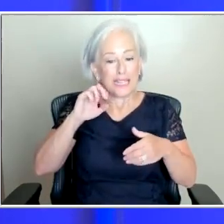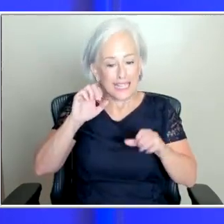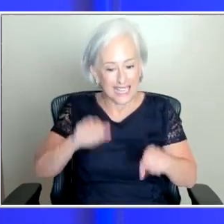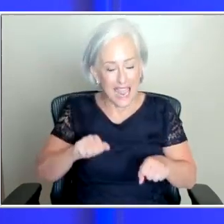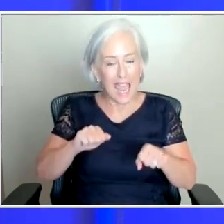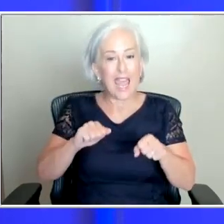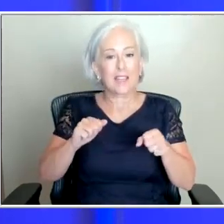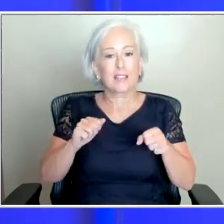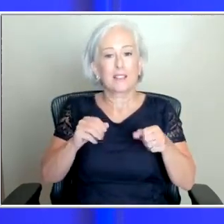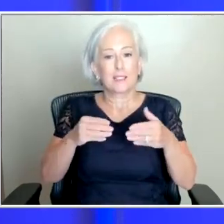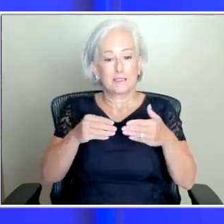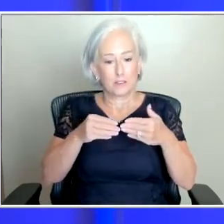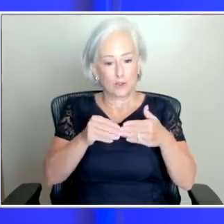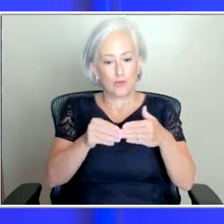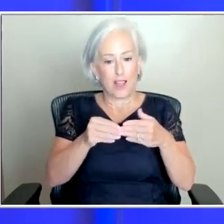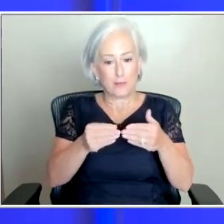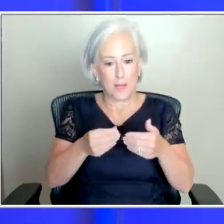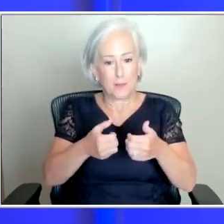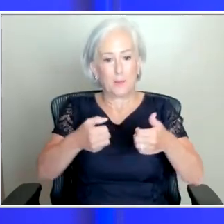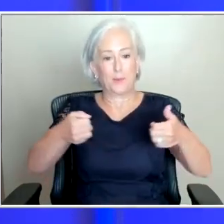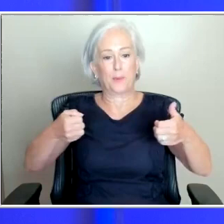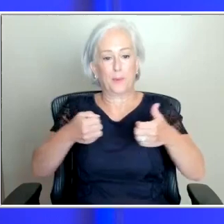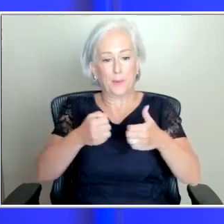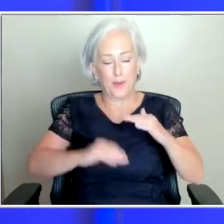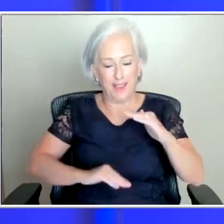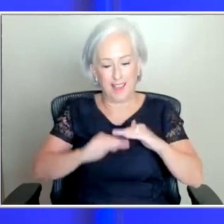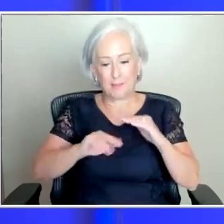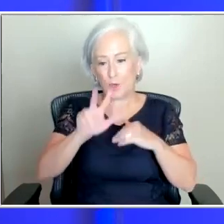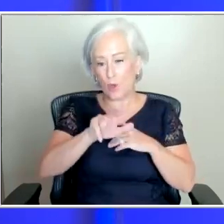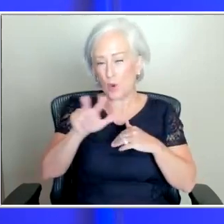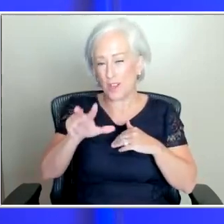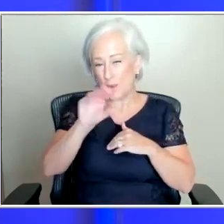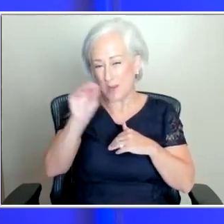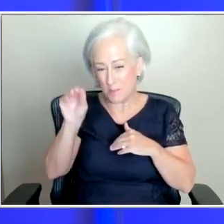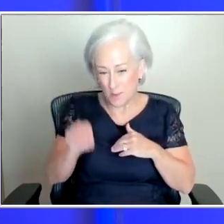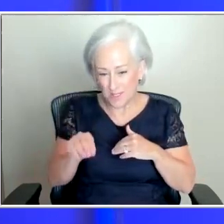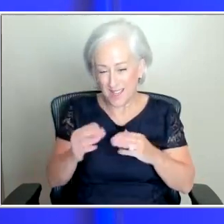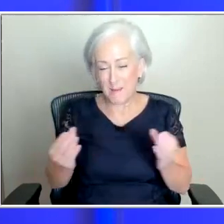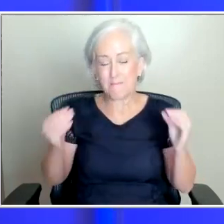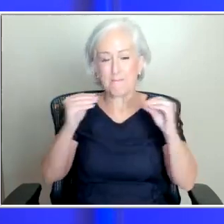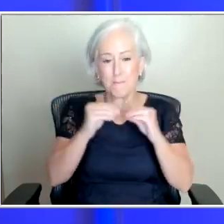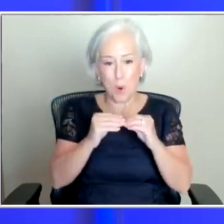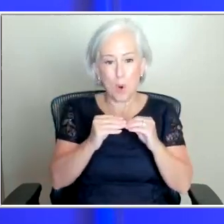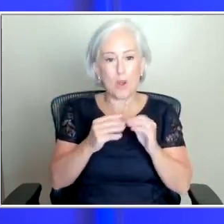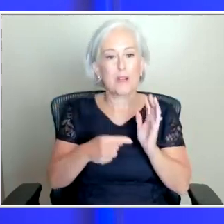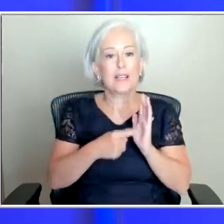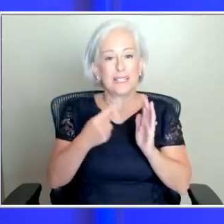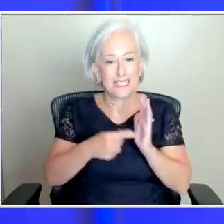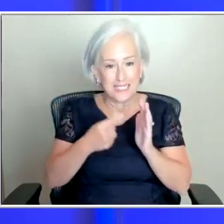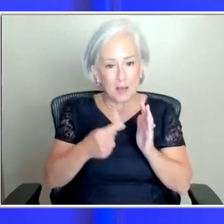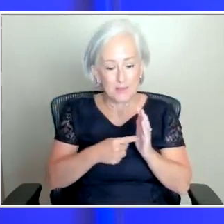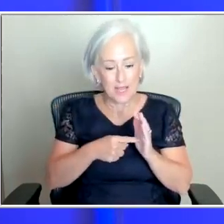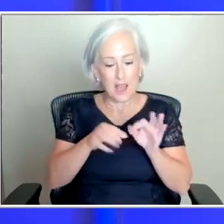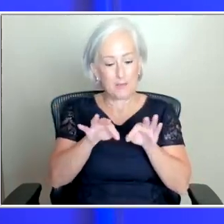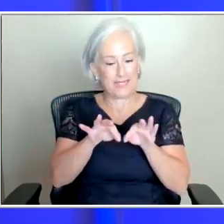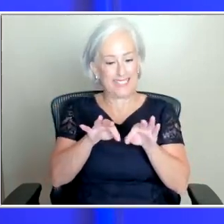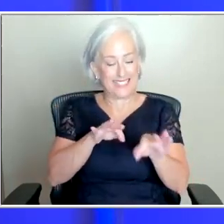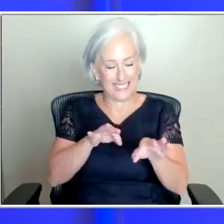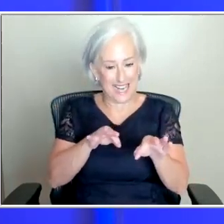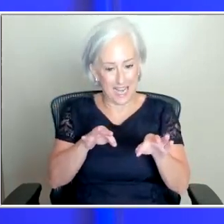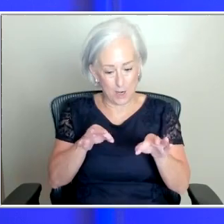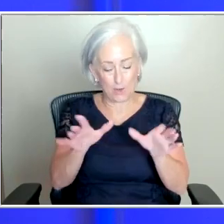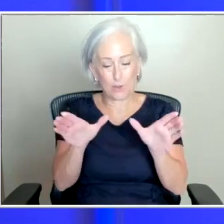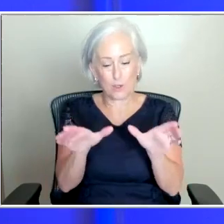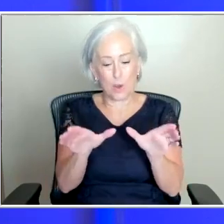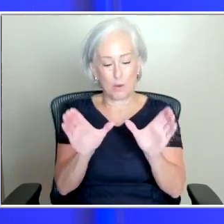resting state. The muscles go right along with that, and sometimes perineal lacerations or tears of those